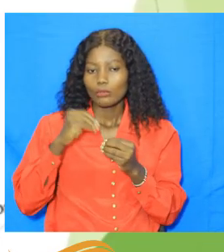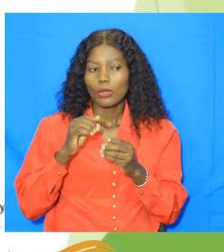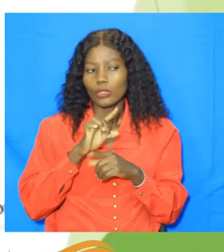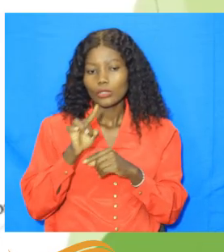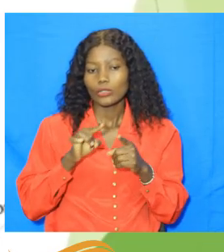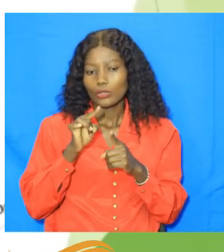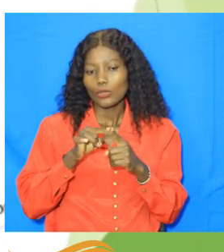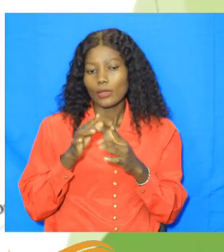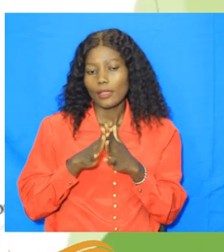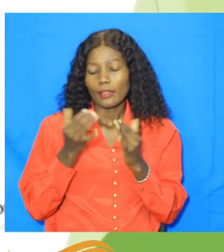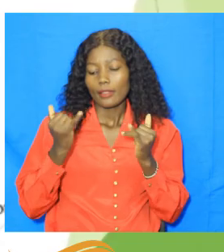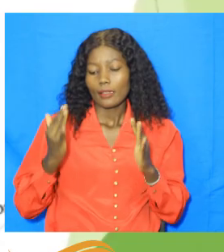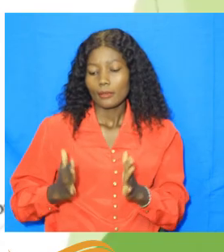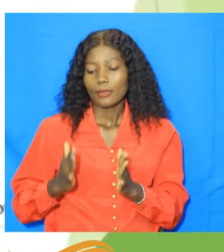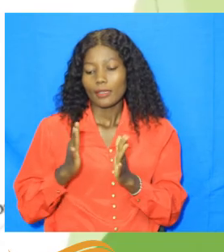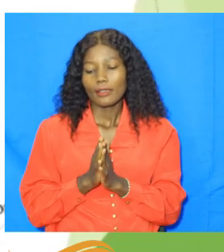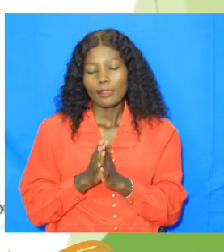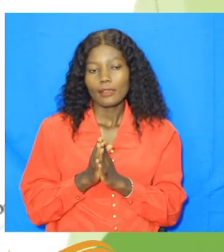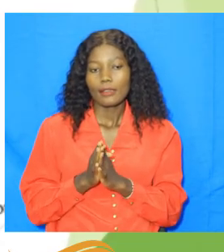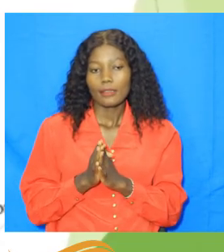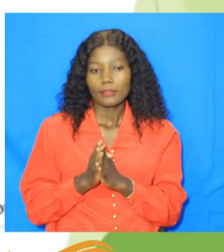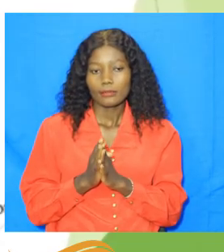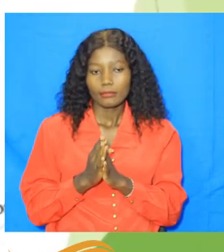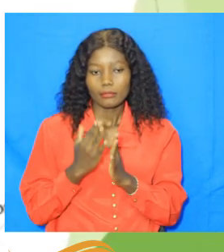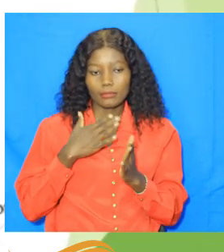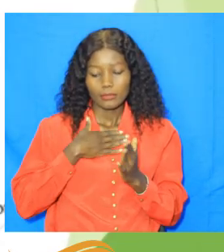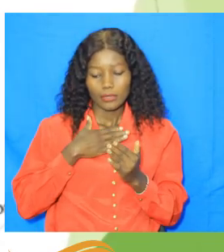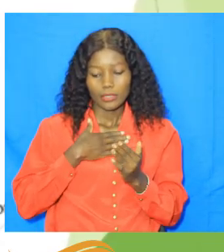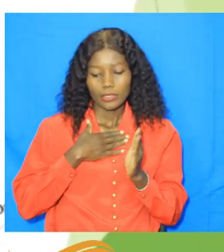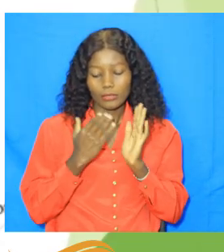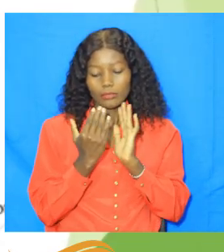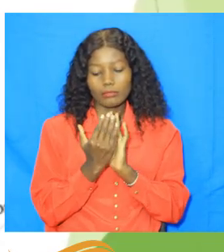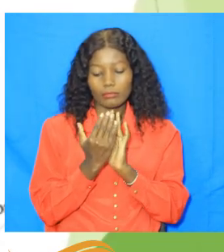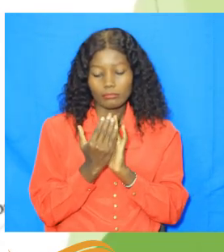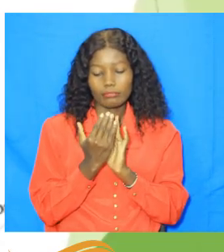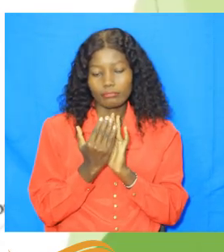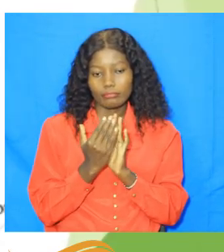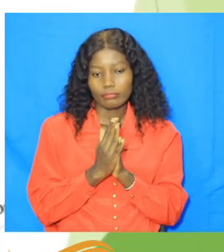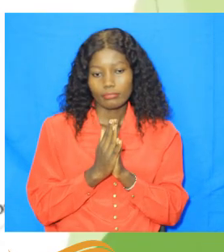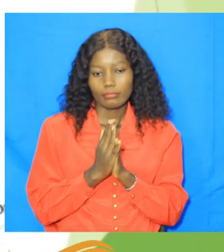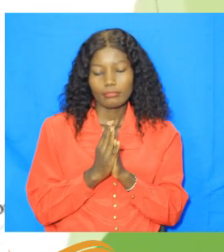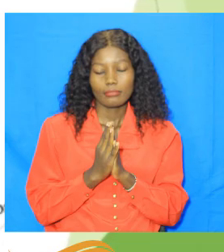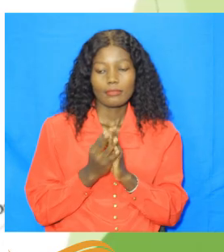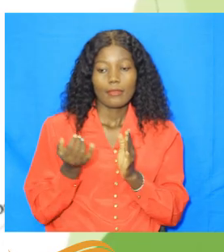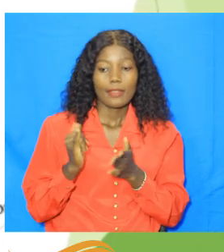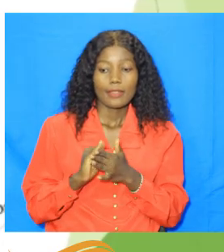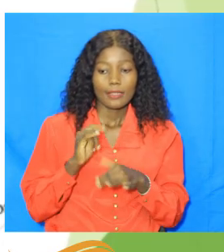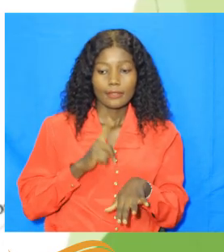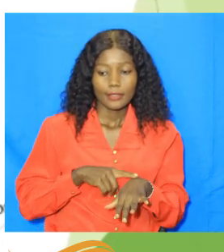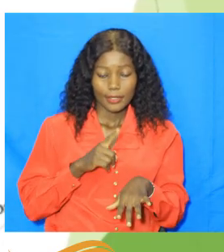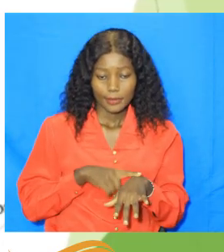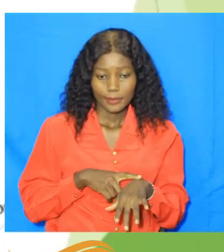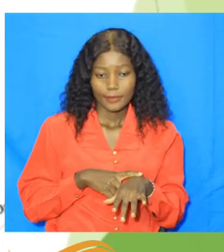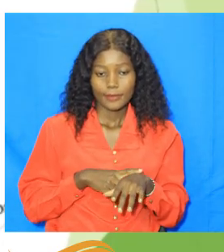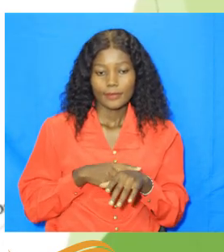athletes are chest to chest, there is clenching. So at that moment,